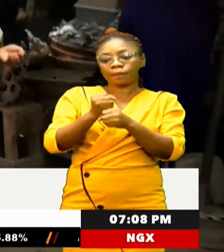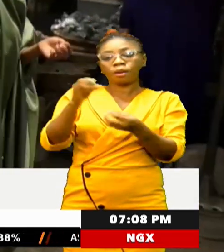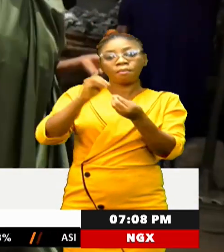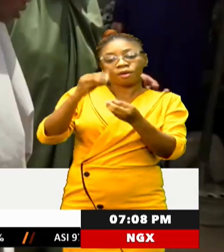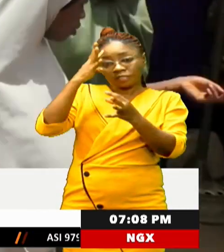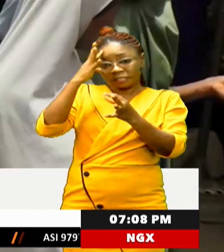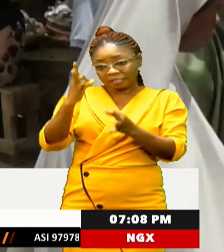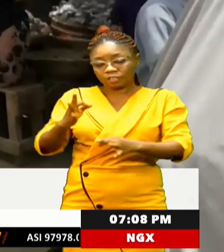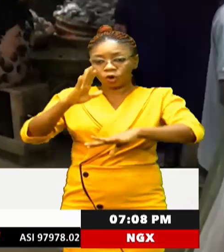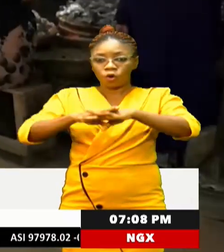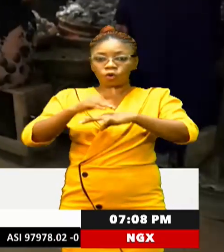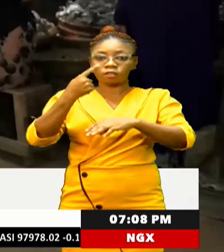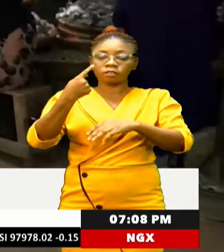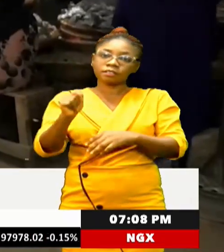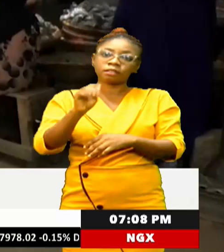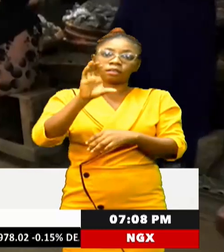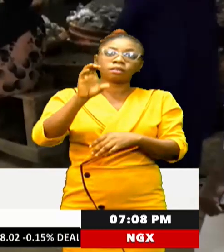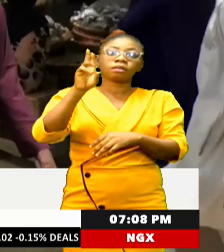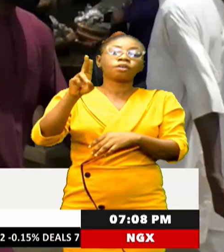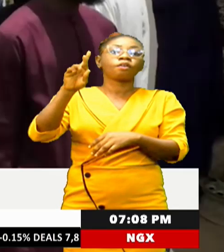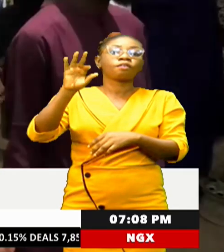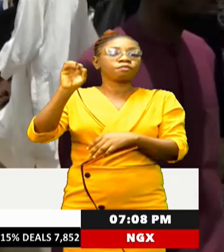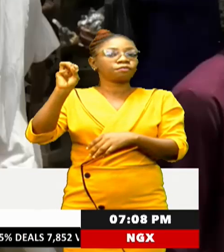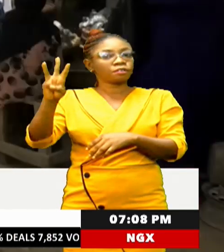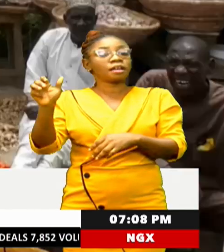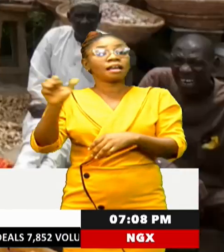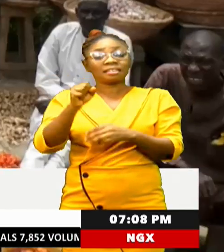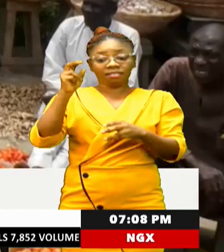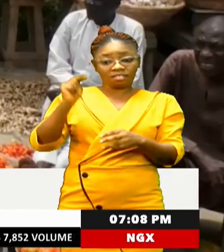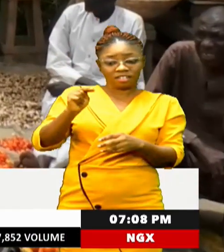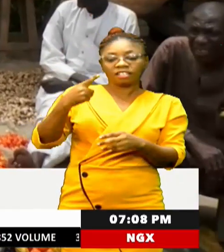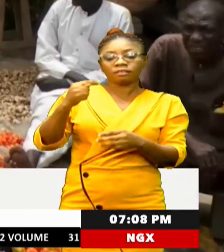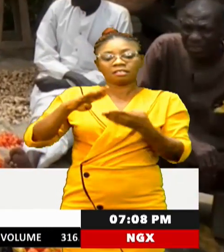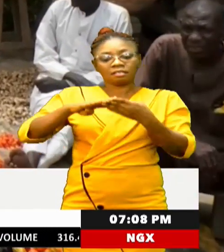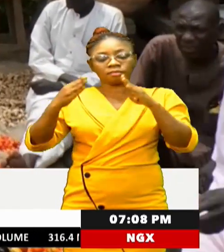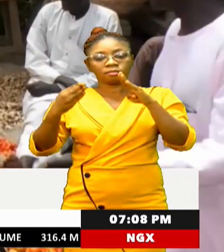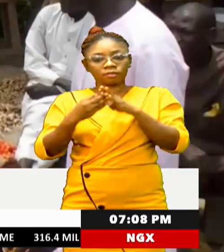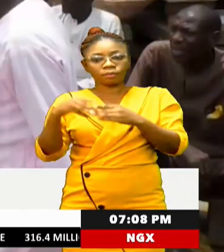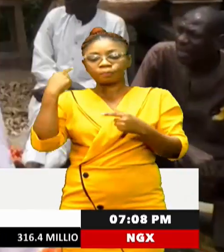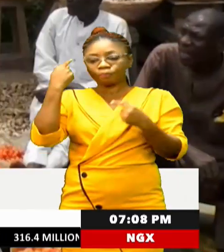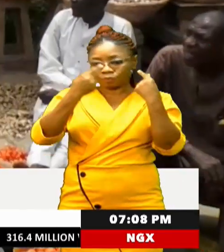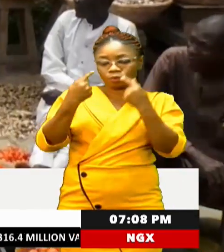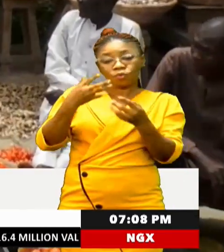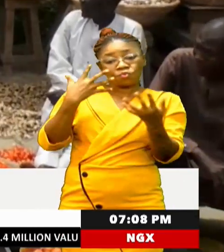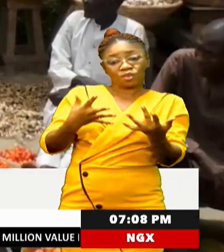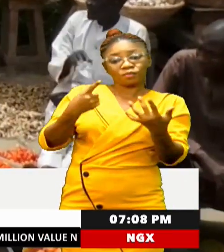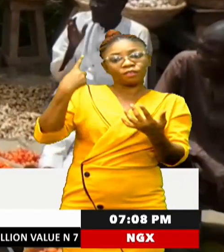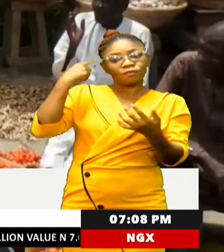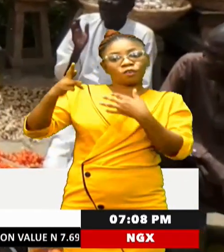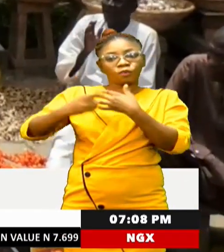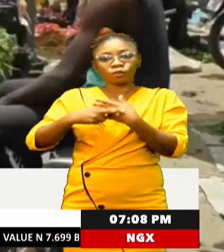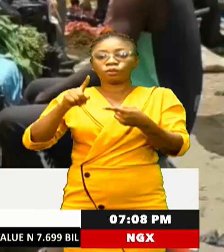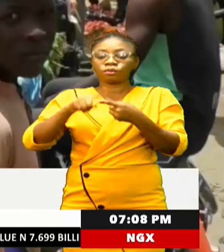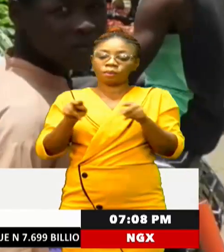the curfew as needed. The city holds its breath, waiting for a return to normalcy. In